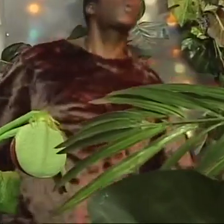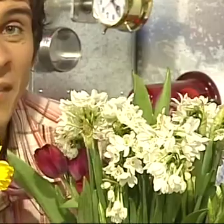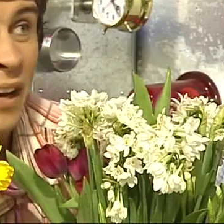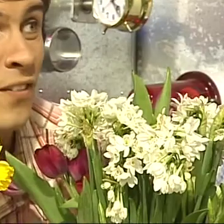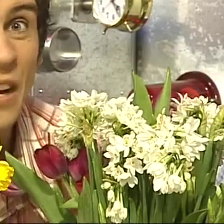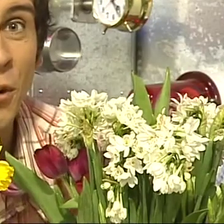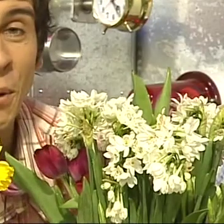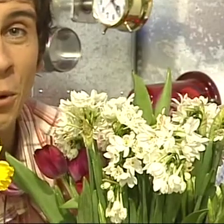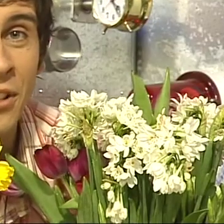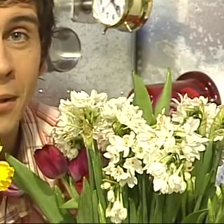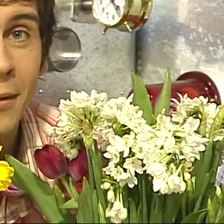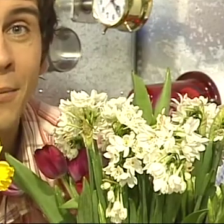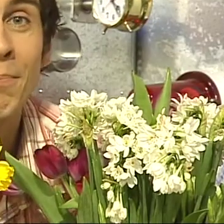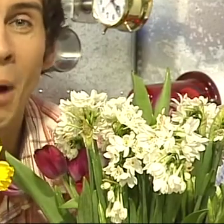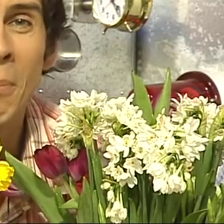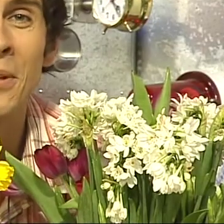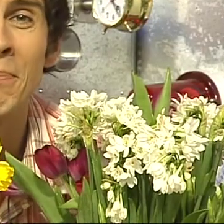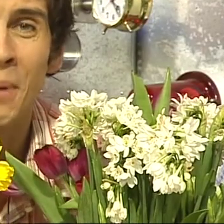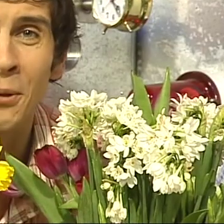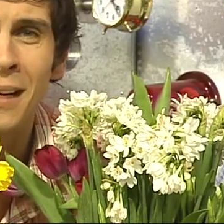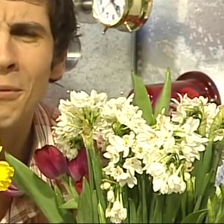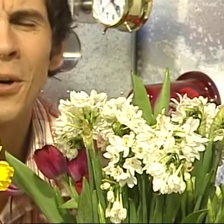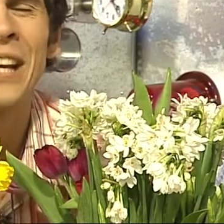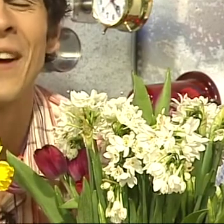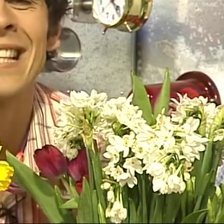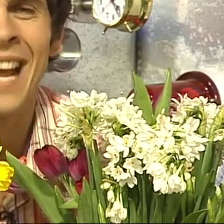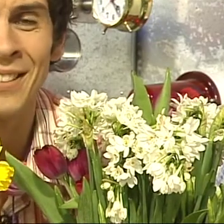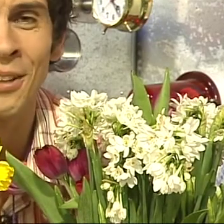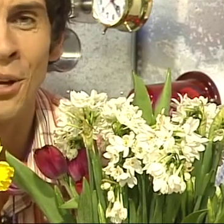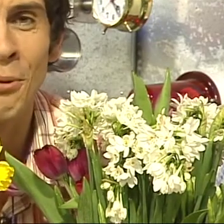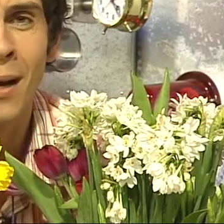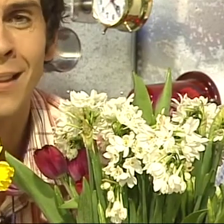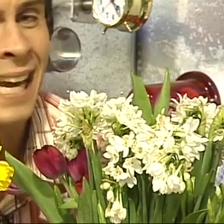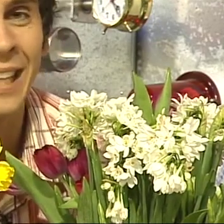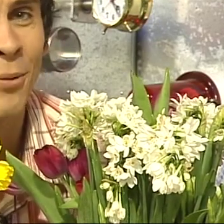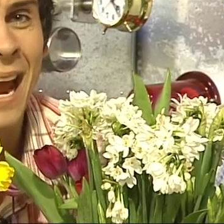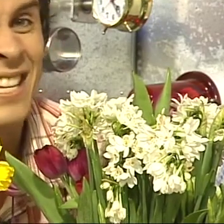It's one of our favourite builders, Bob the Builder. What a fantastic tune. Take it away.